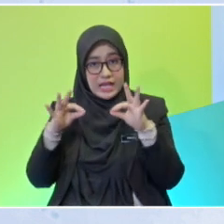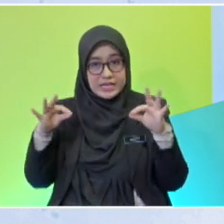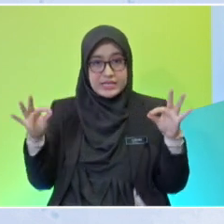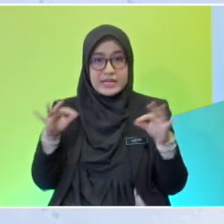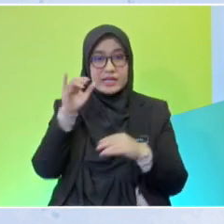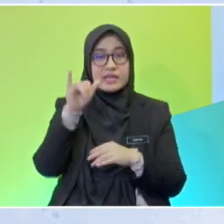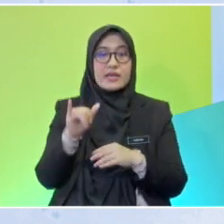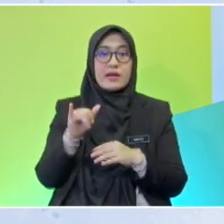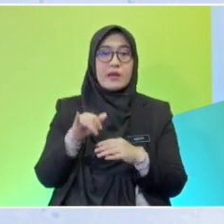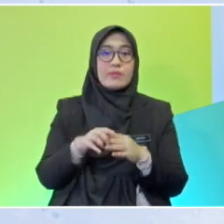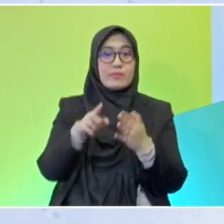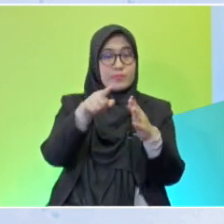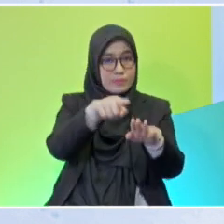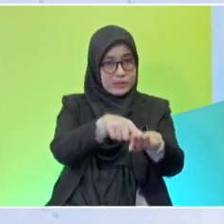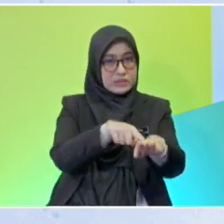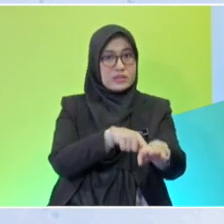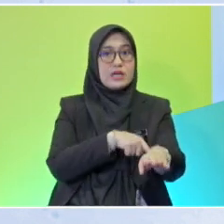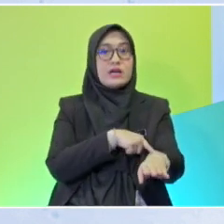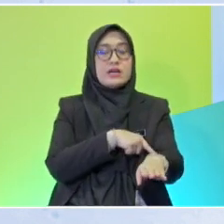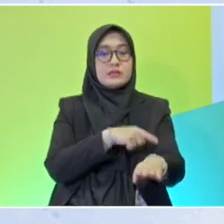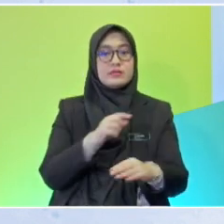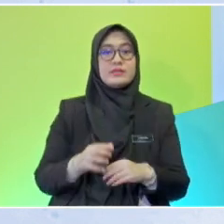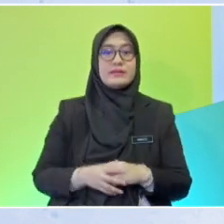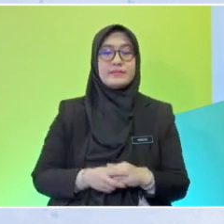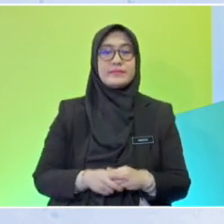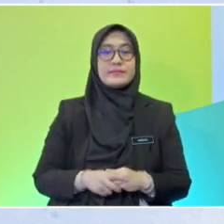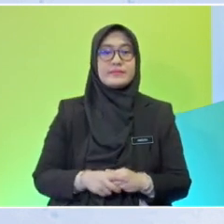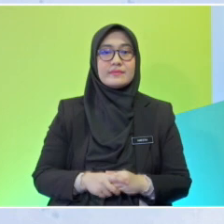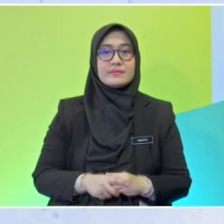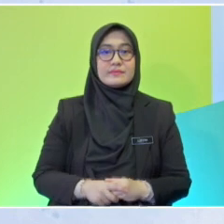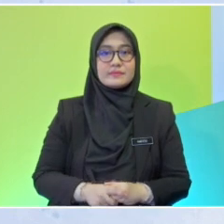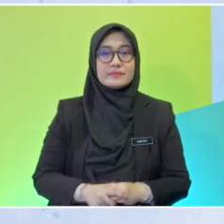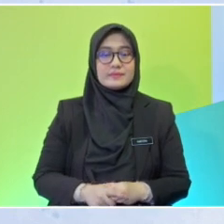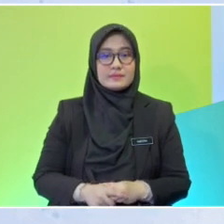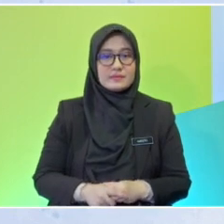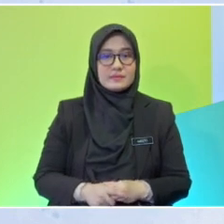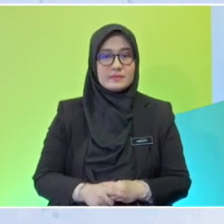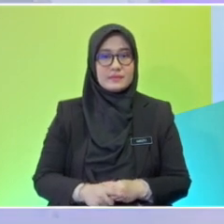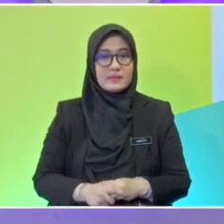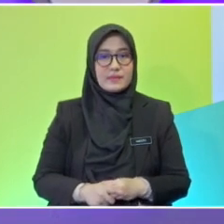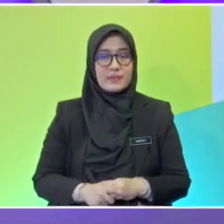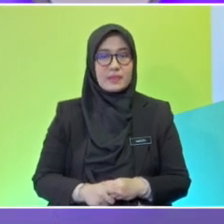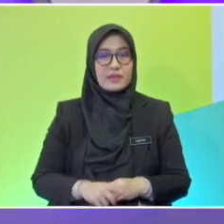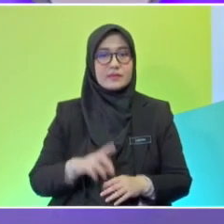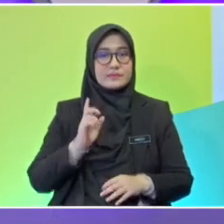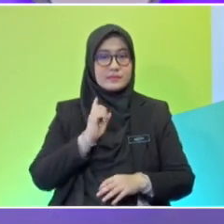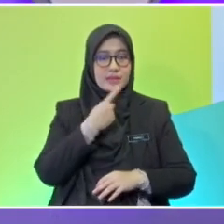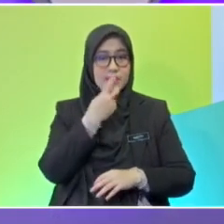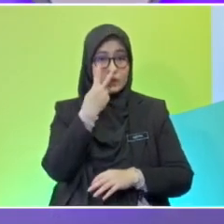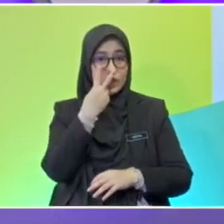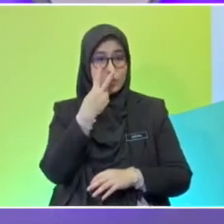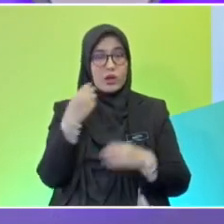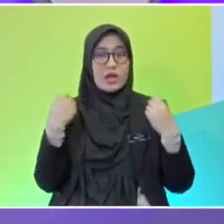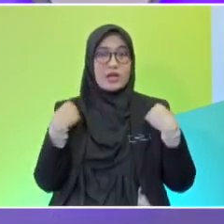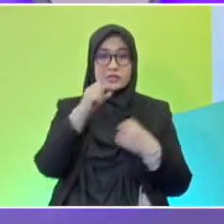with more than 4 or 5 utterances, or when we say able to understand a wide range of longer supported questions. What